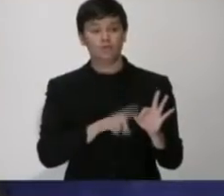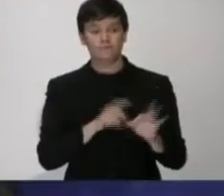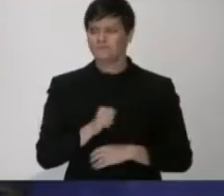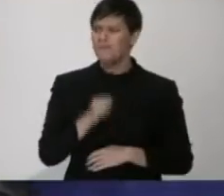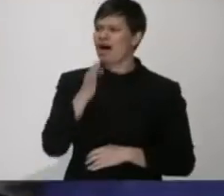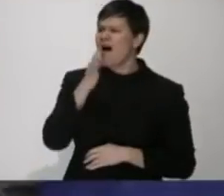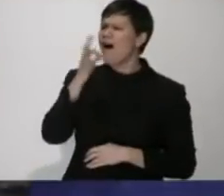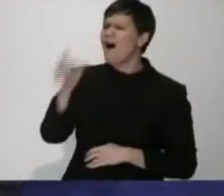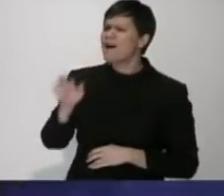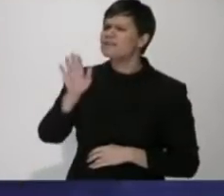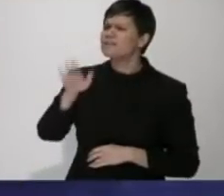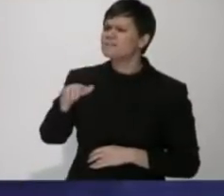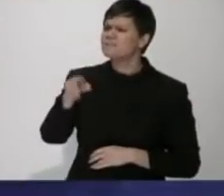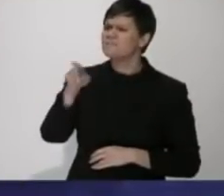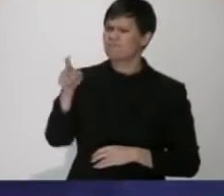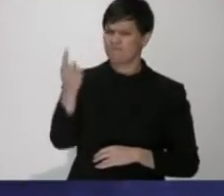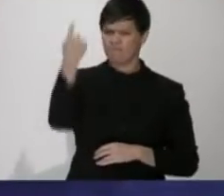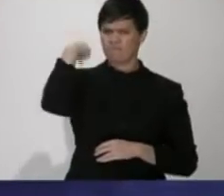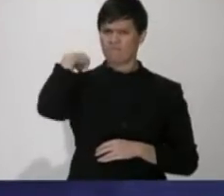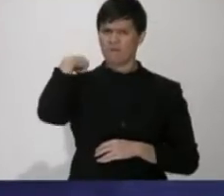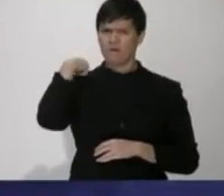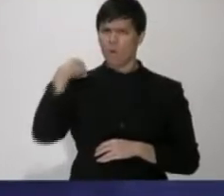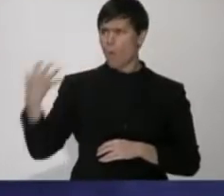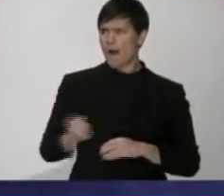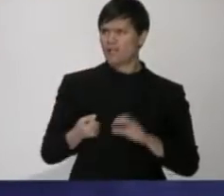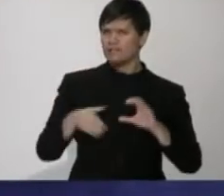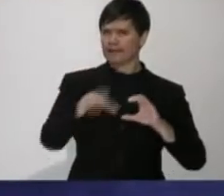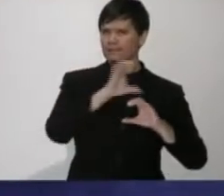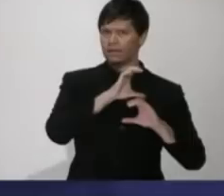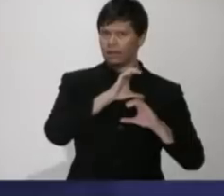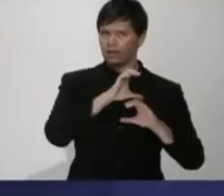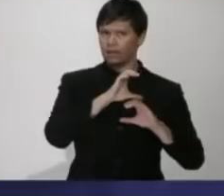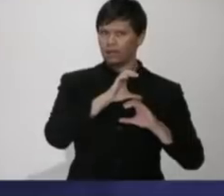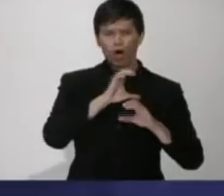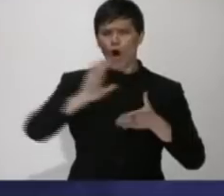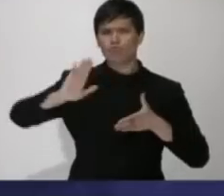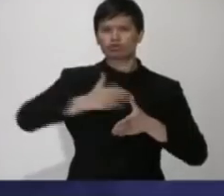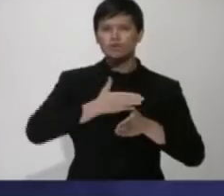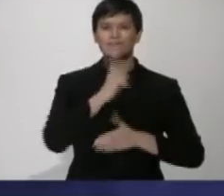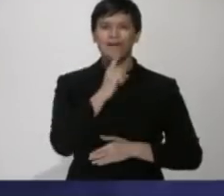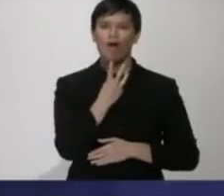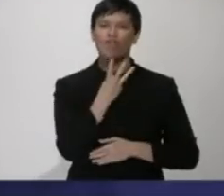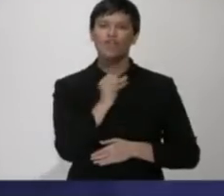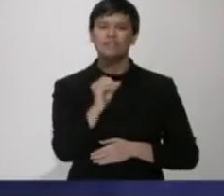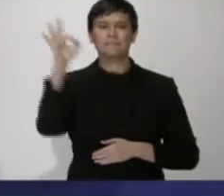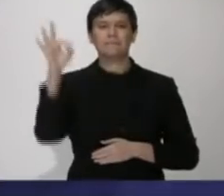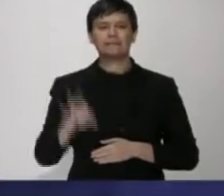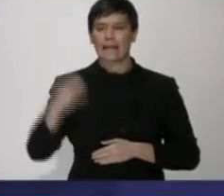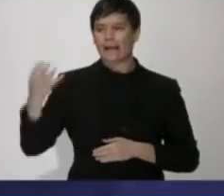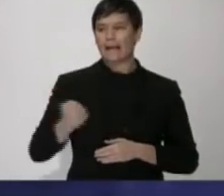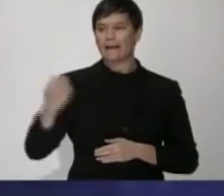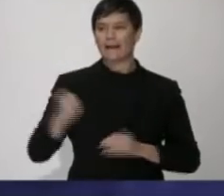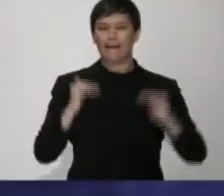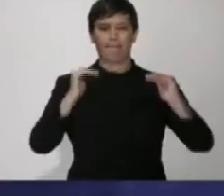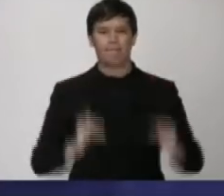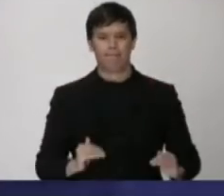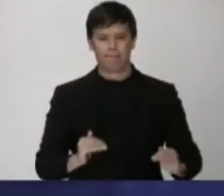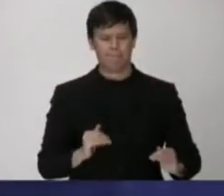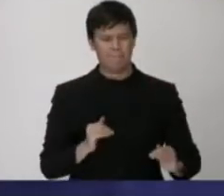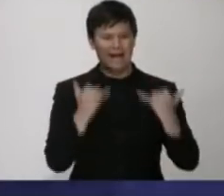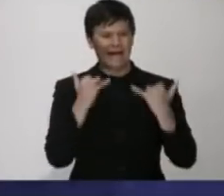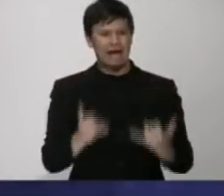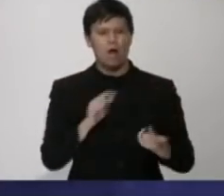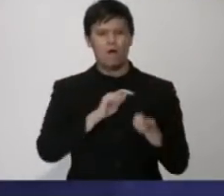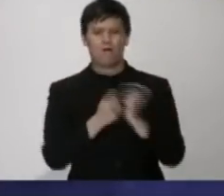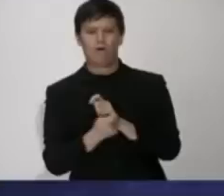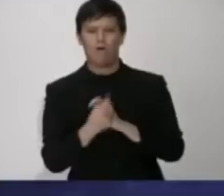30% that was open during the lockdown? Look, we're trying to make sure we get the greatest level of consistency possible, so the 40% is where we are